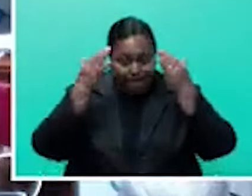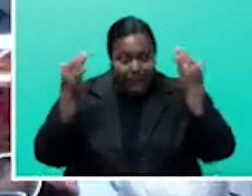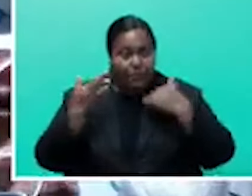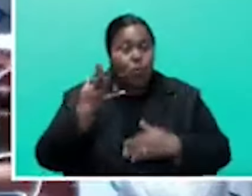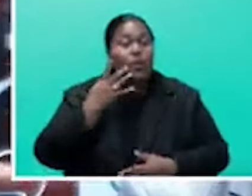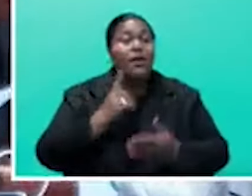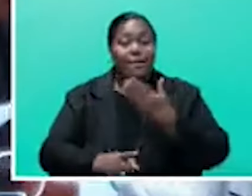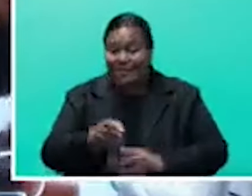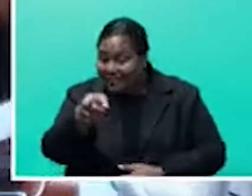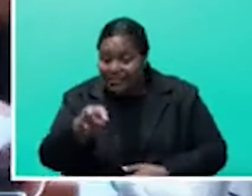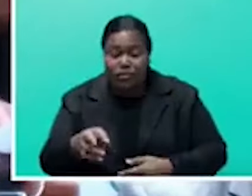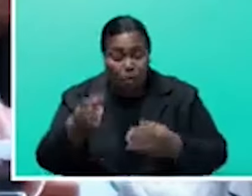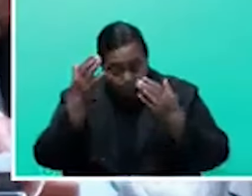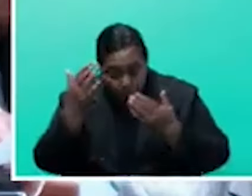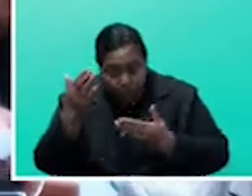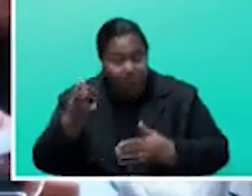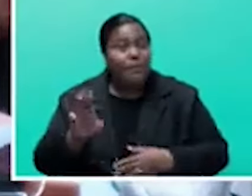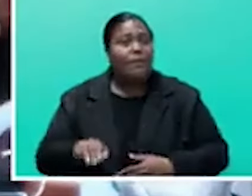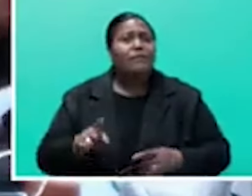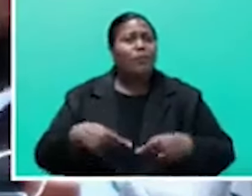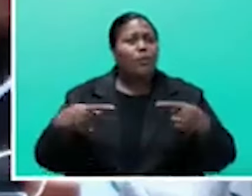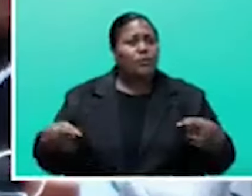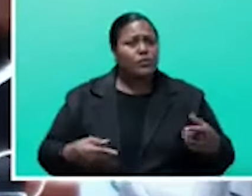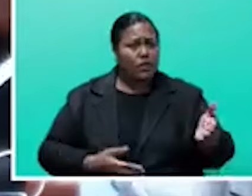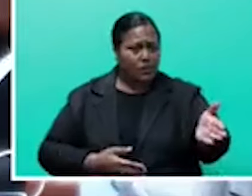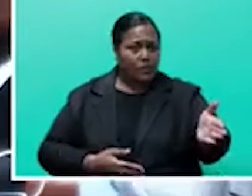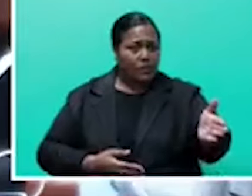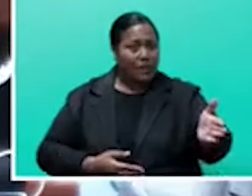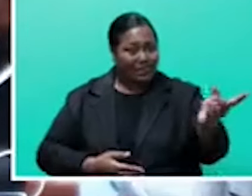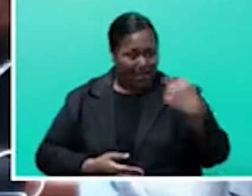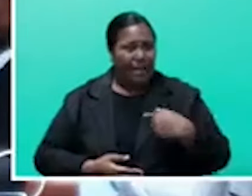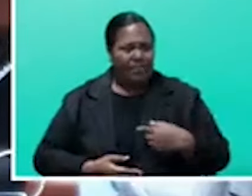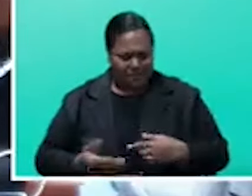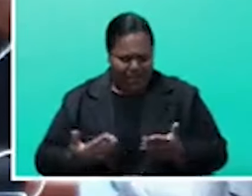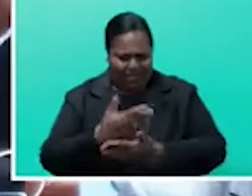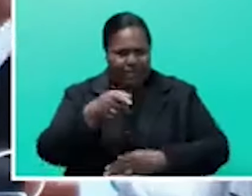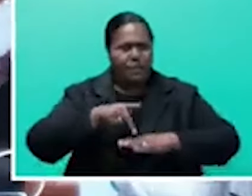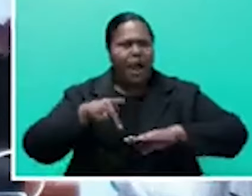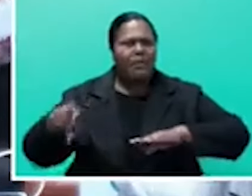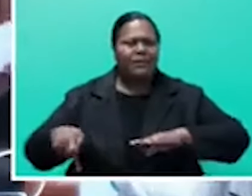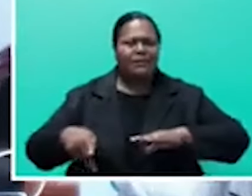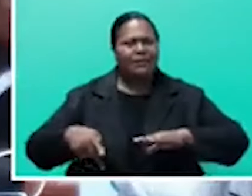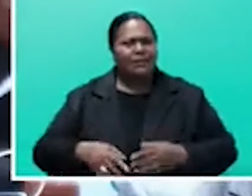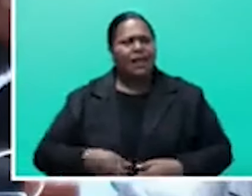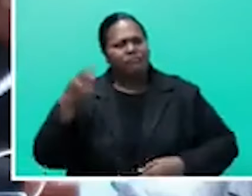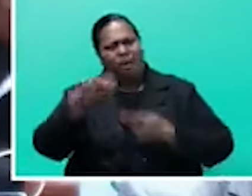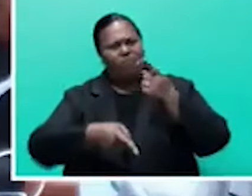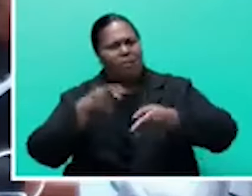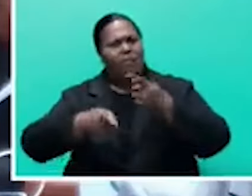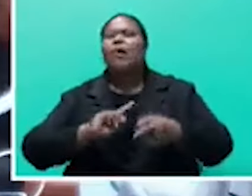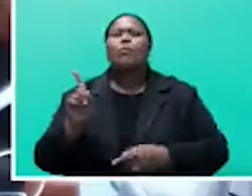when these honorable members of parliament from the opposition come into this parliament and pontificate about what's going